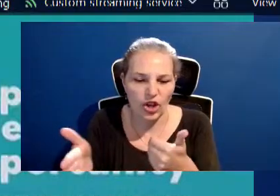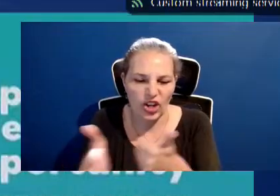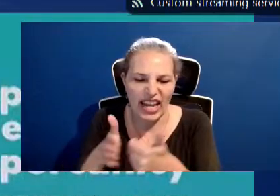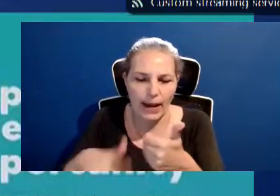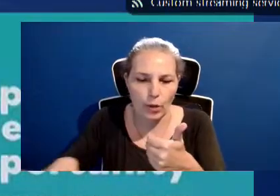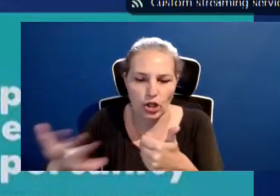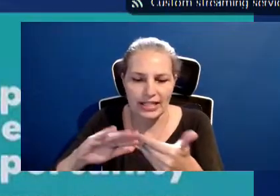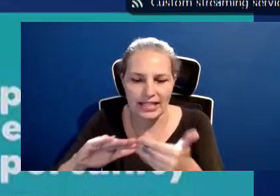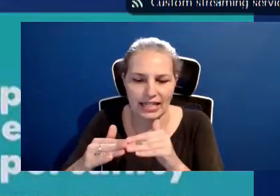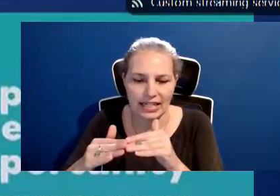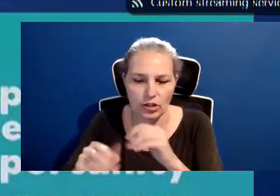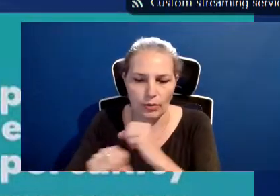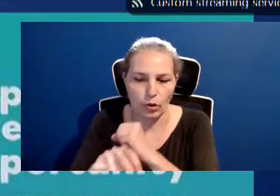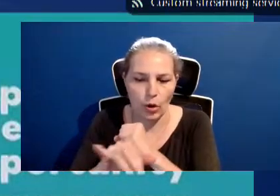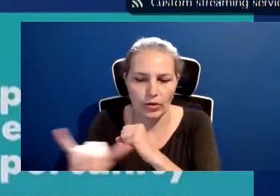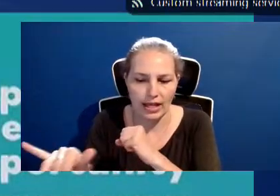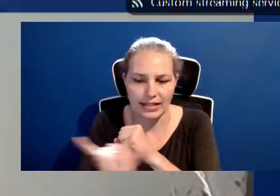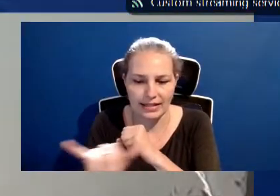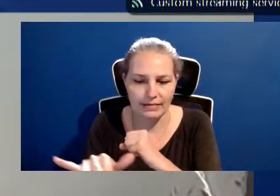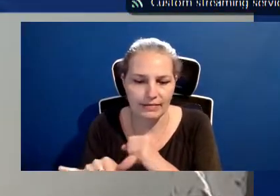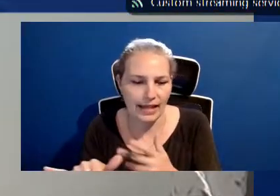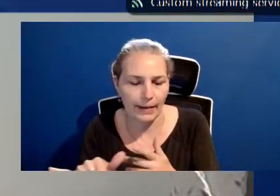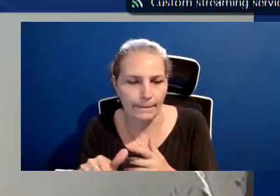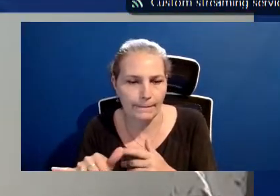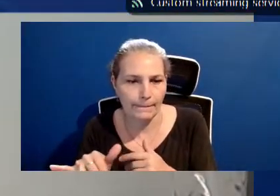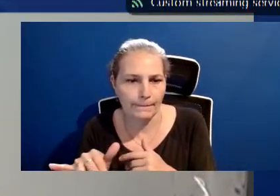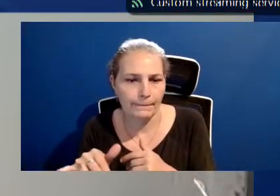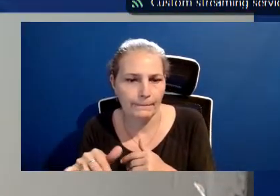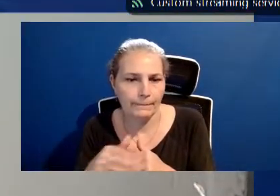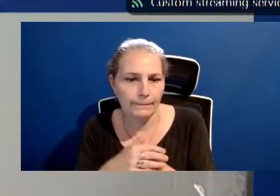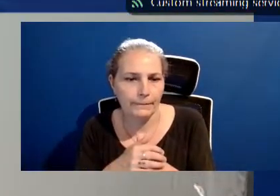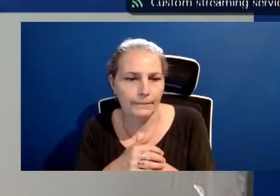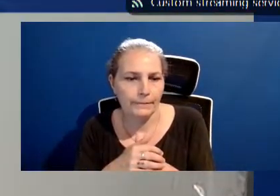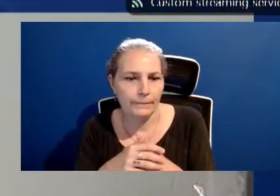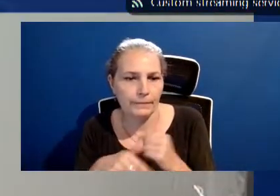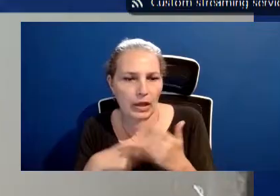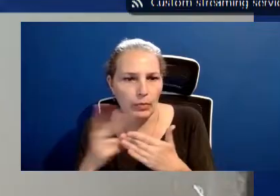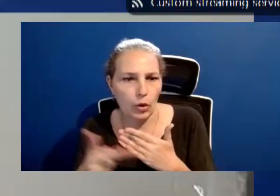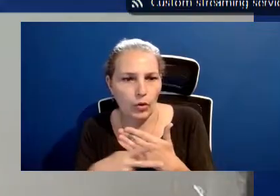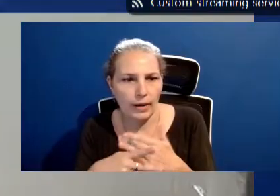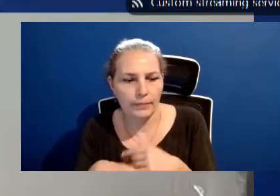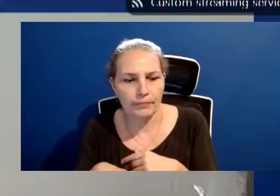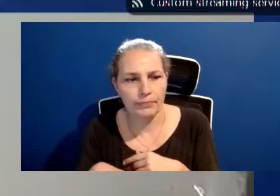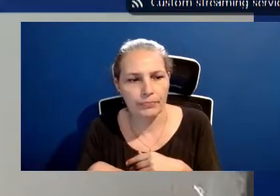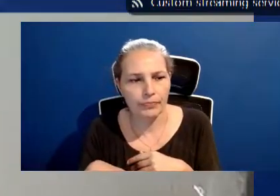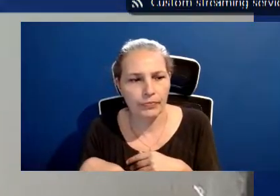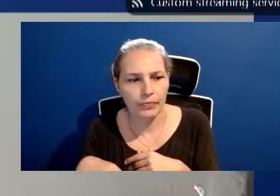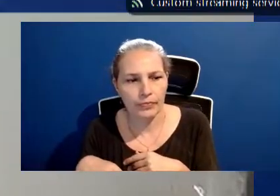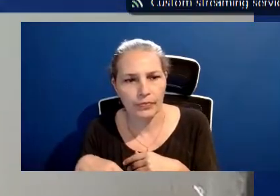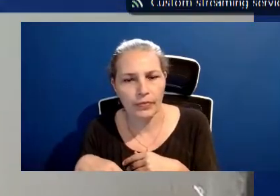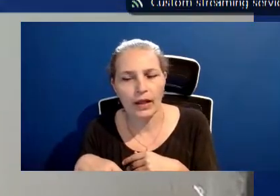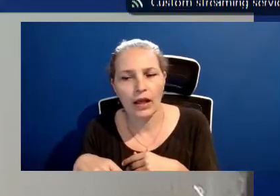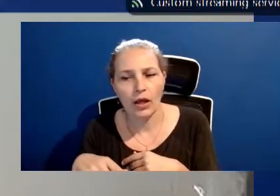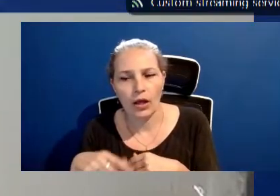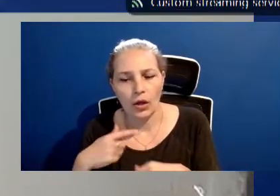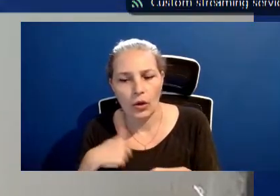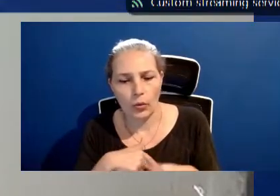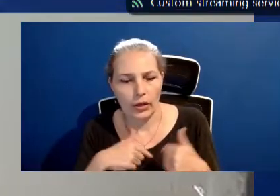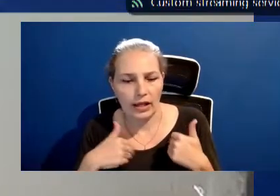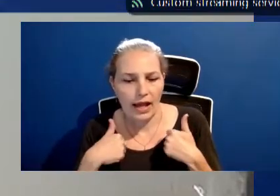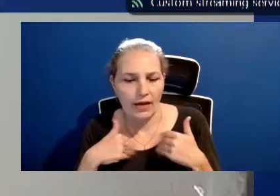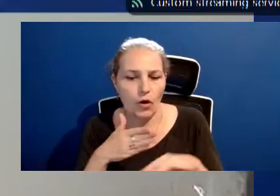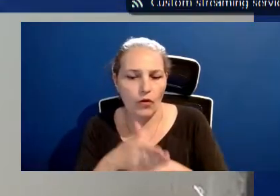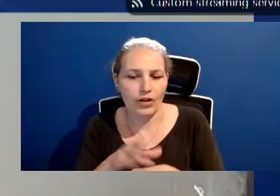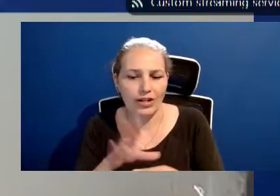the campaign. I'll just add, for those that don't know, we had over 7,000 businesses who were impacted by the